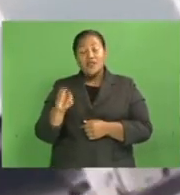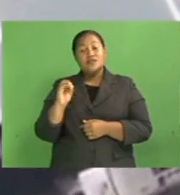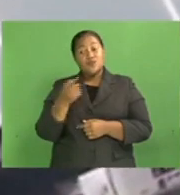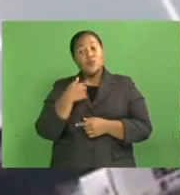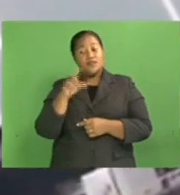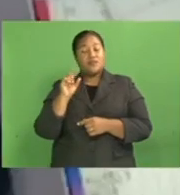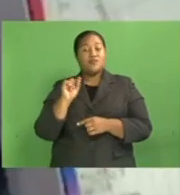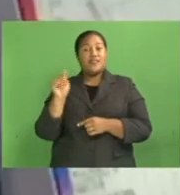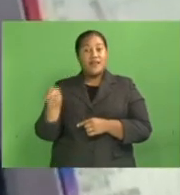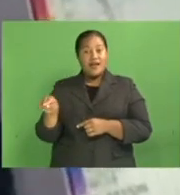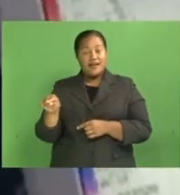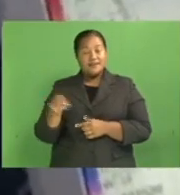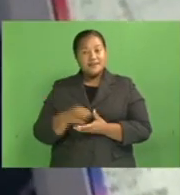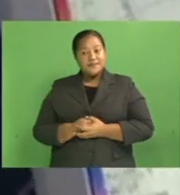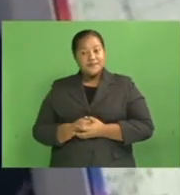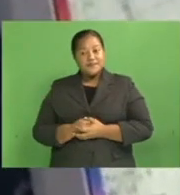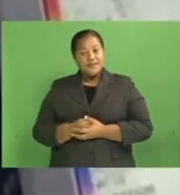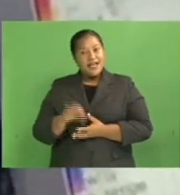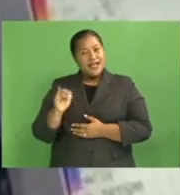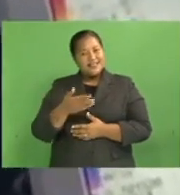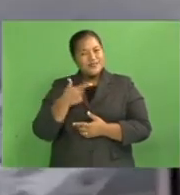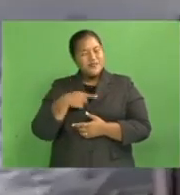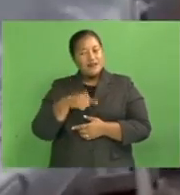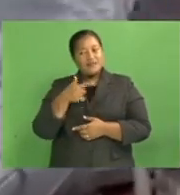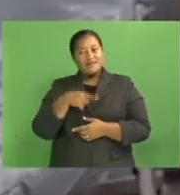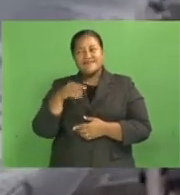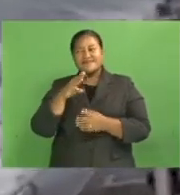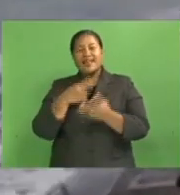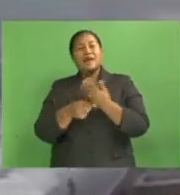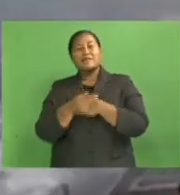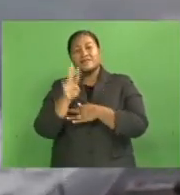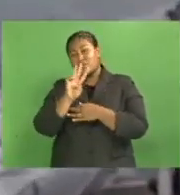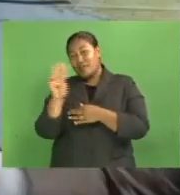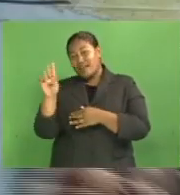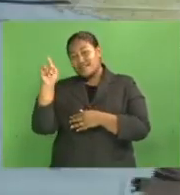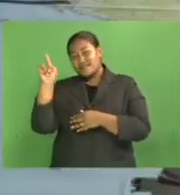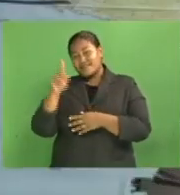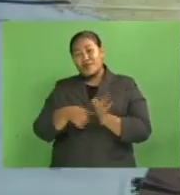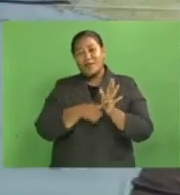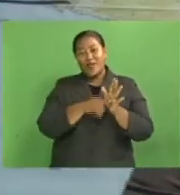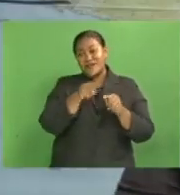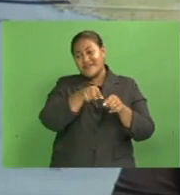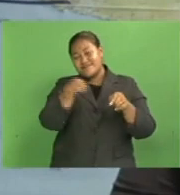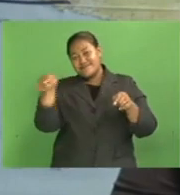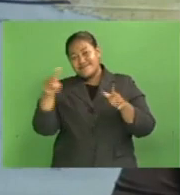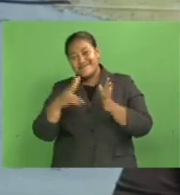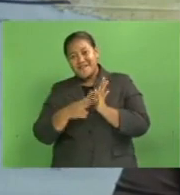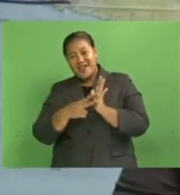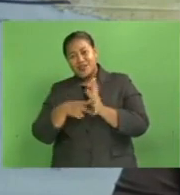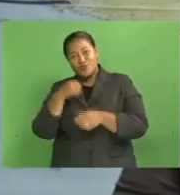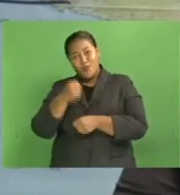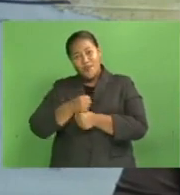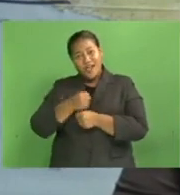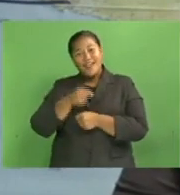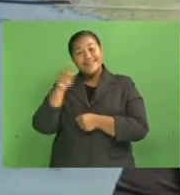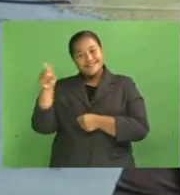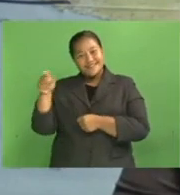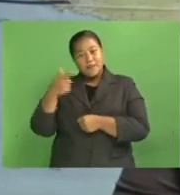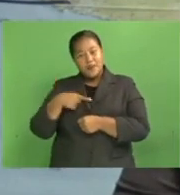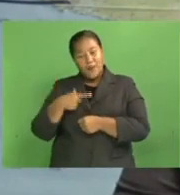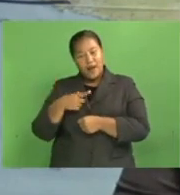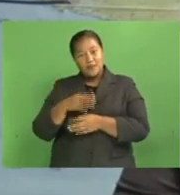that. It is mainly around the western area from Lautoka to Watakola. As you know, the source of the explosive